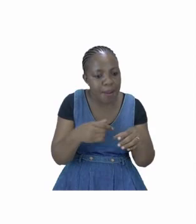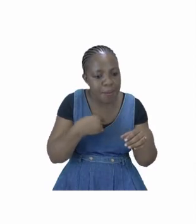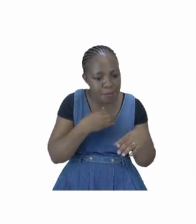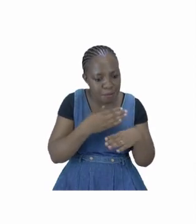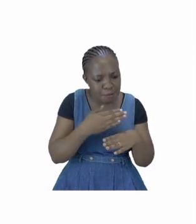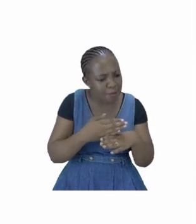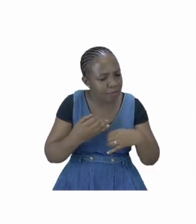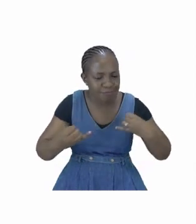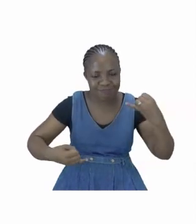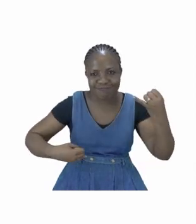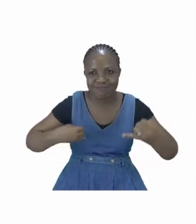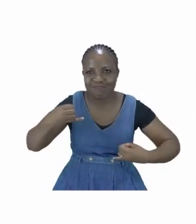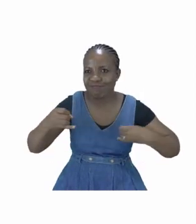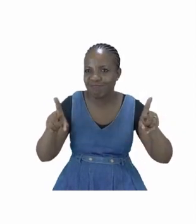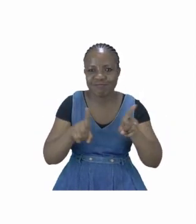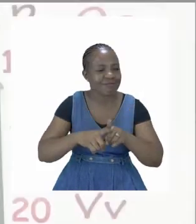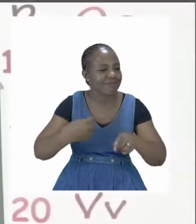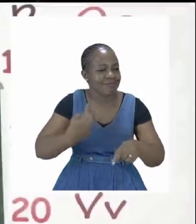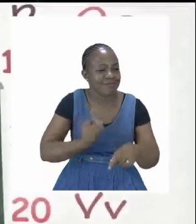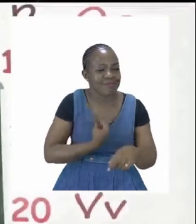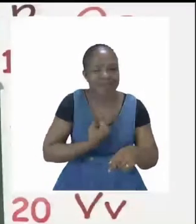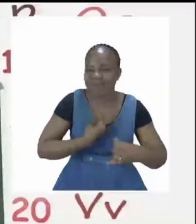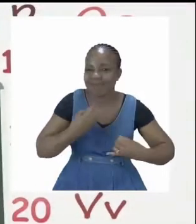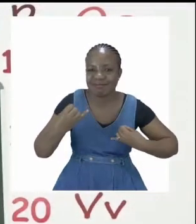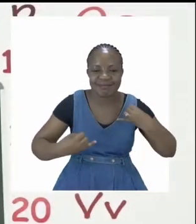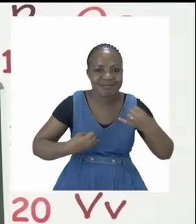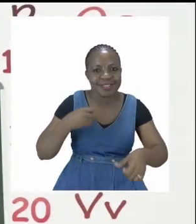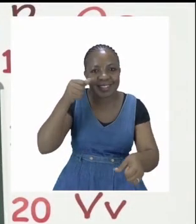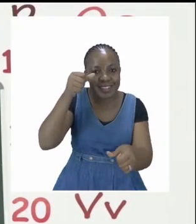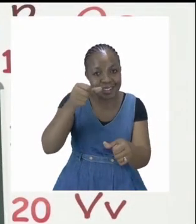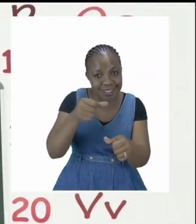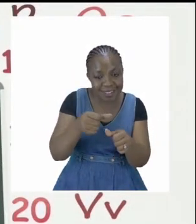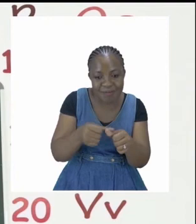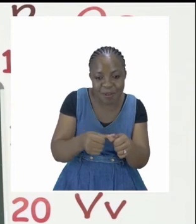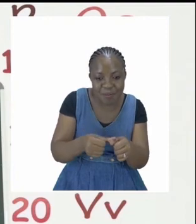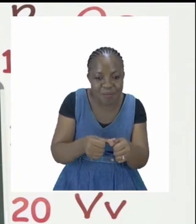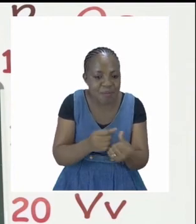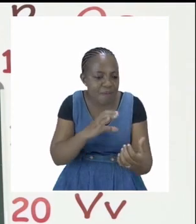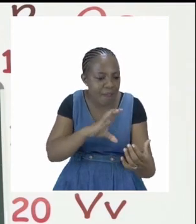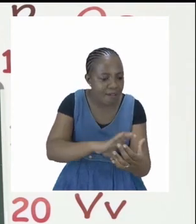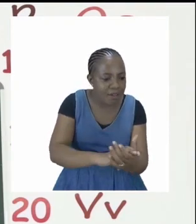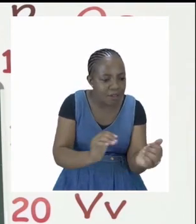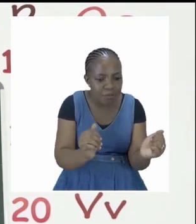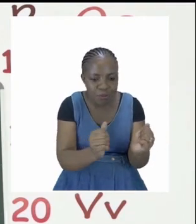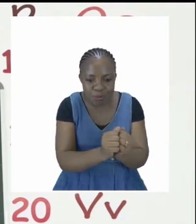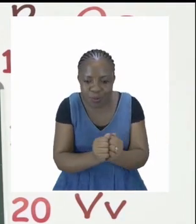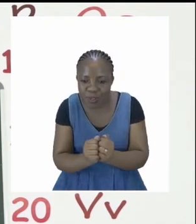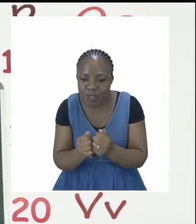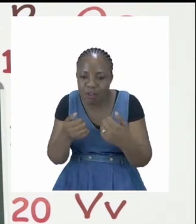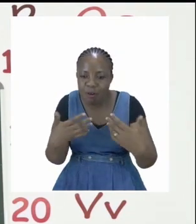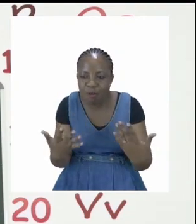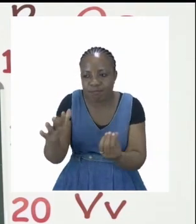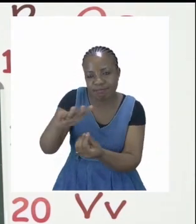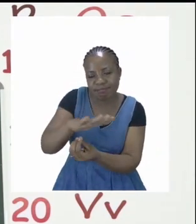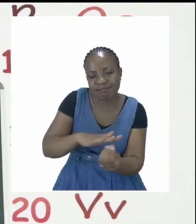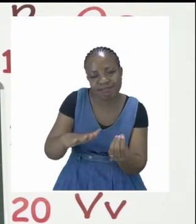fun for me. Remember, you can have your friends help you, your family help you